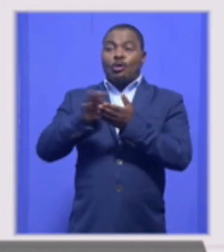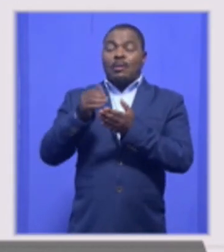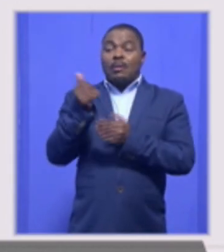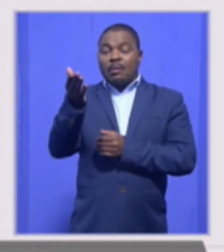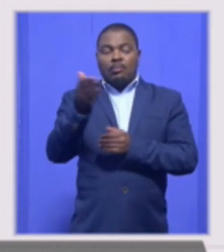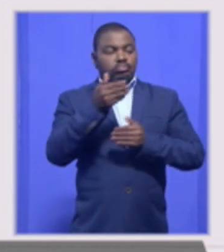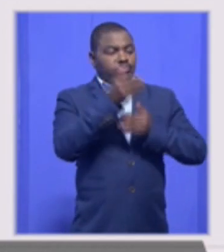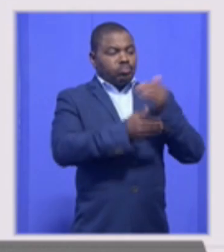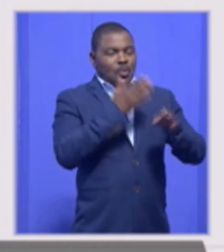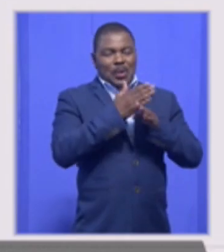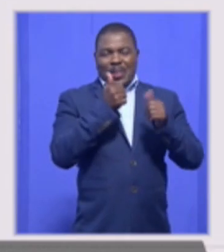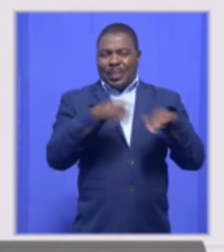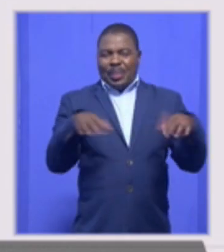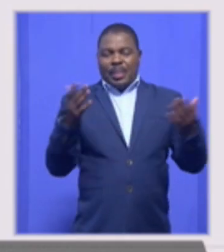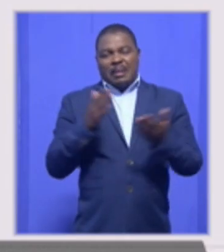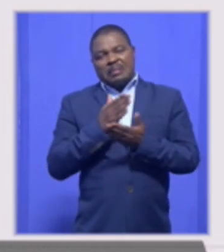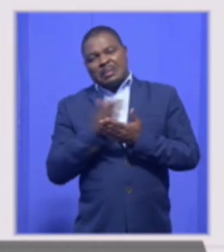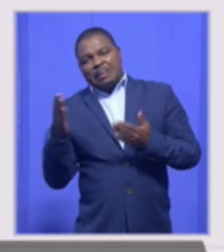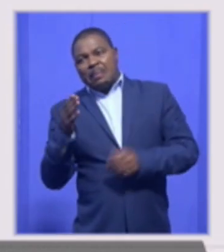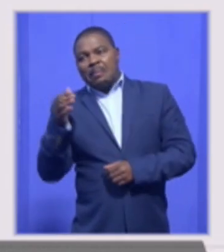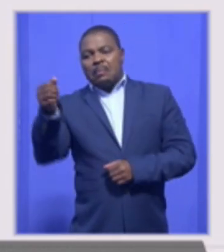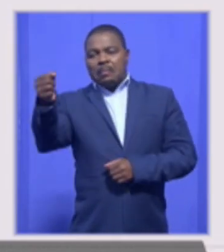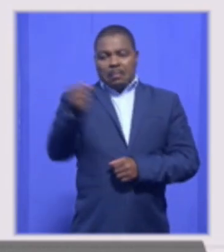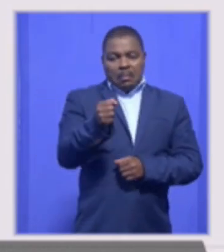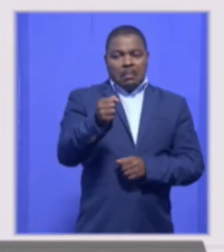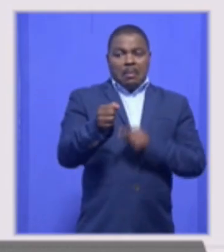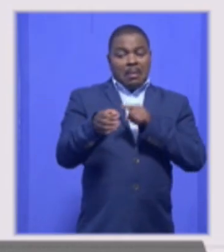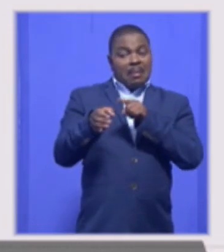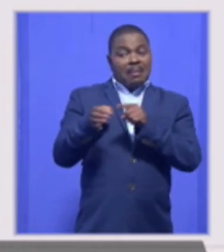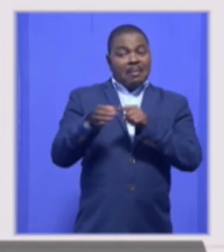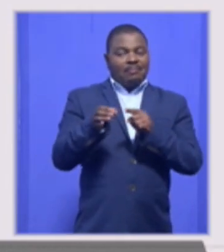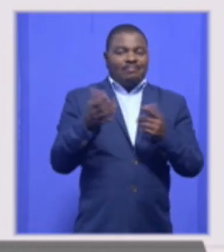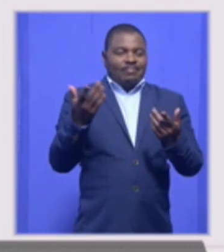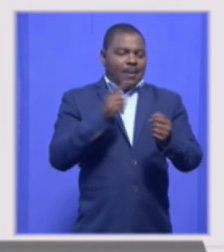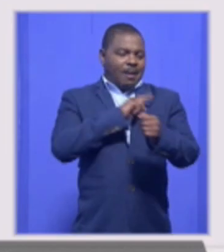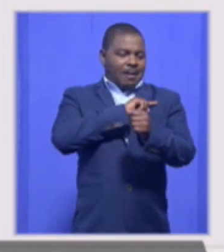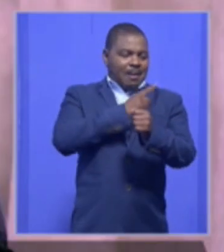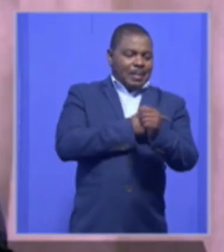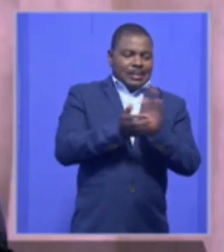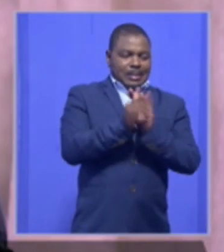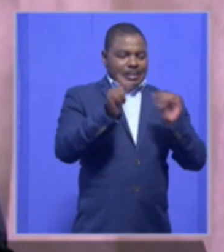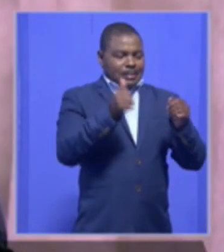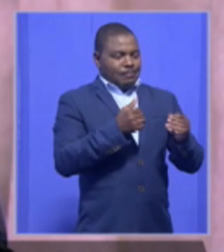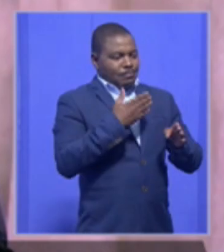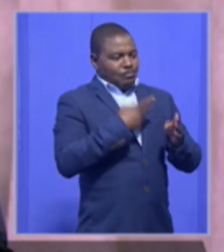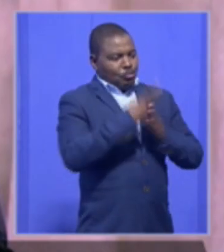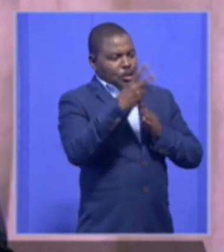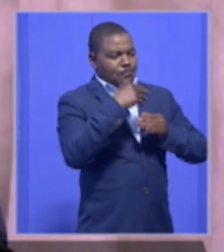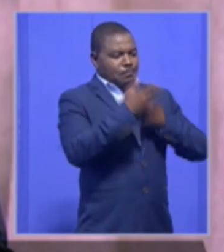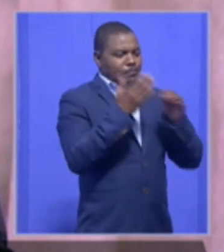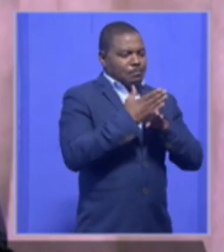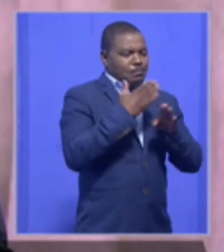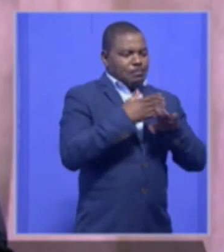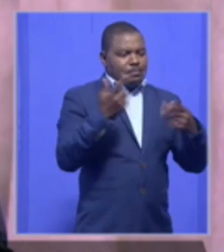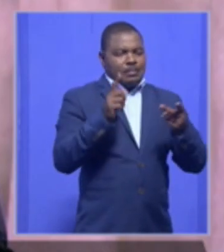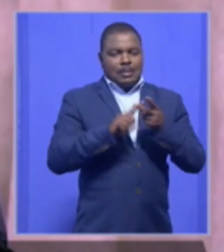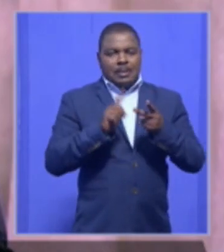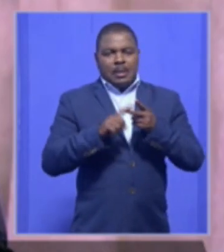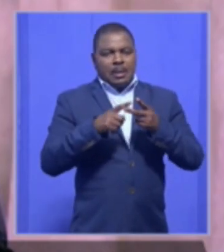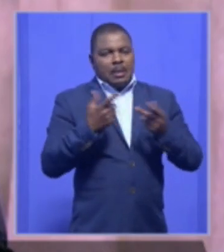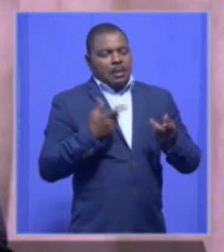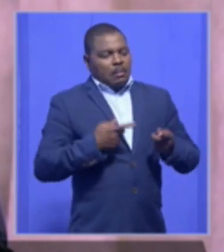of the projects or contractors appointed do not have capacity to deliver on the project. Others do not have operational costs